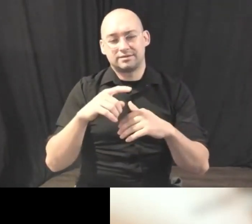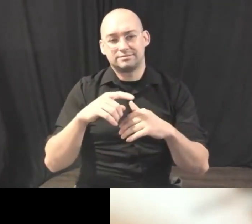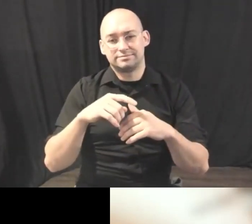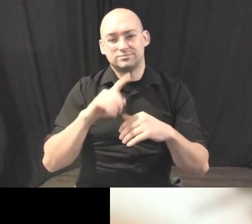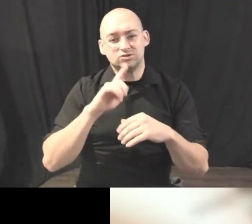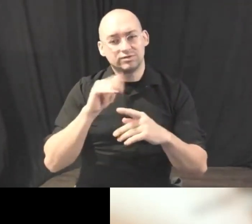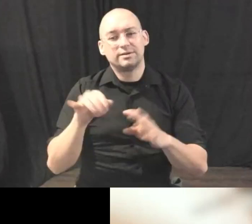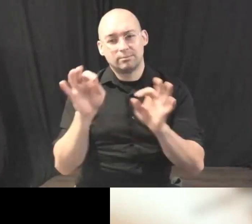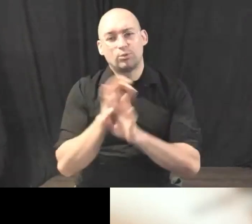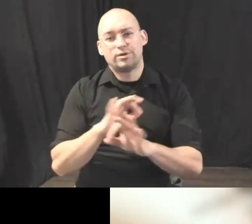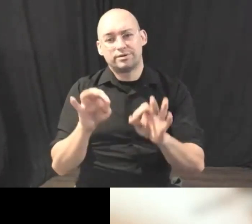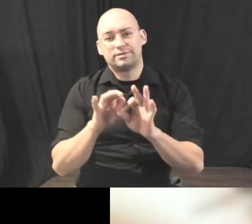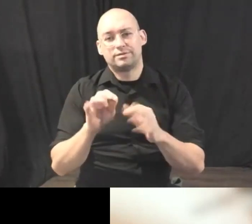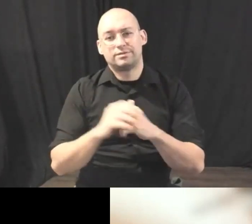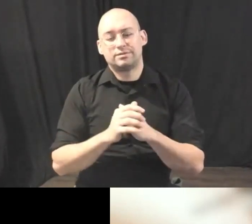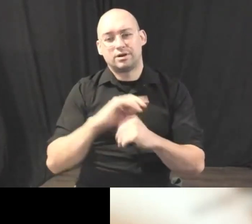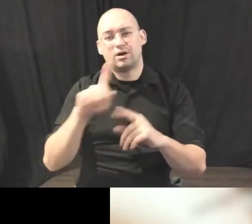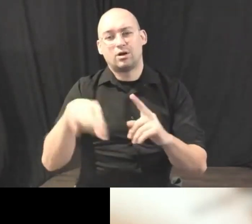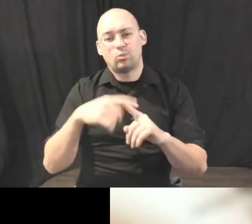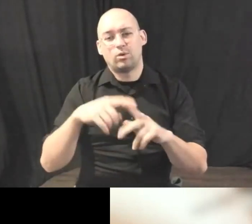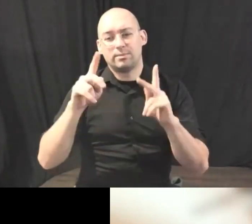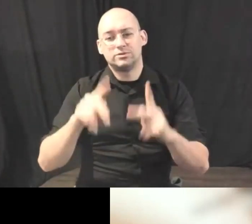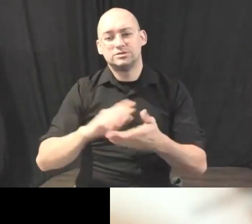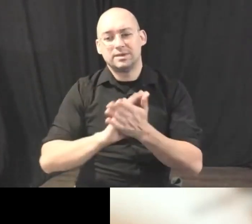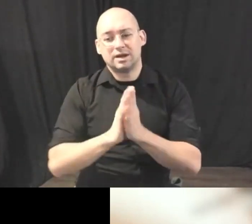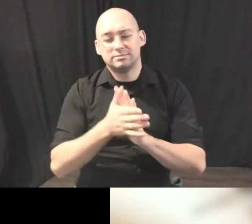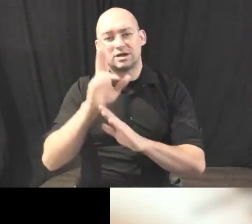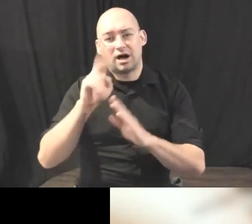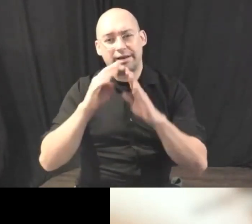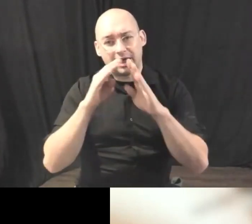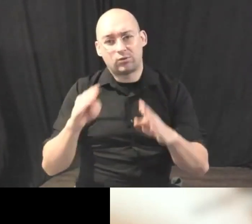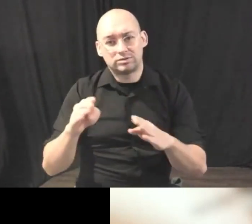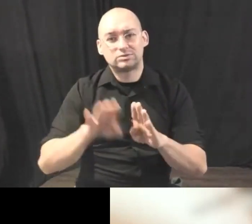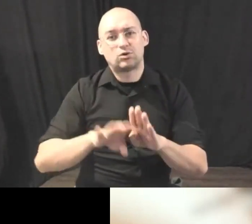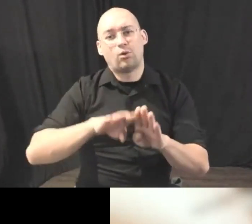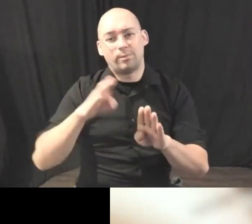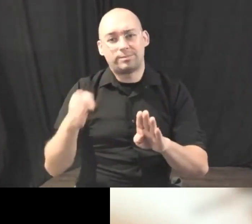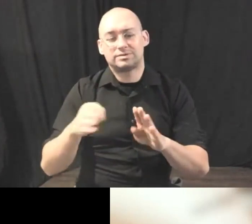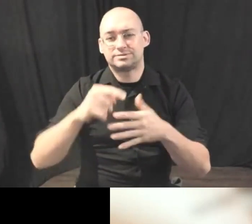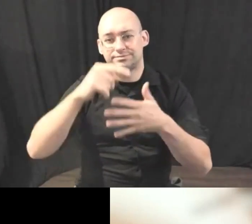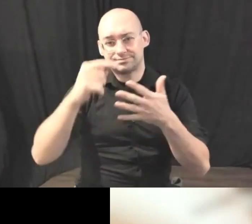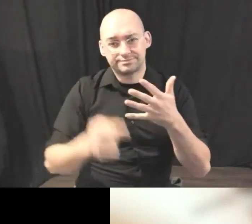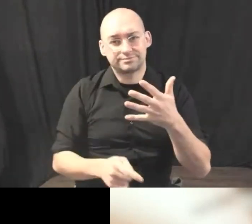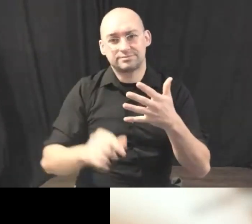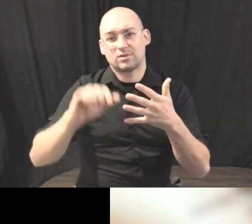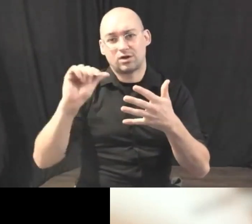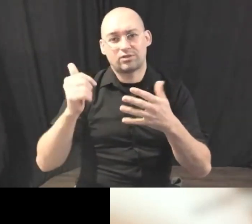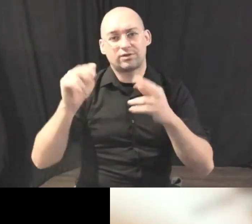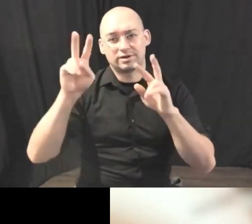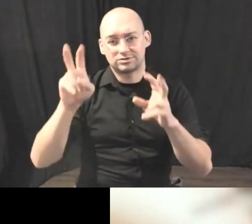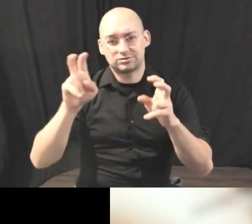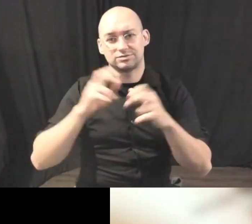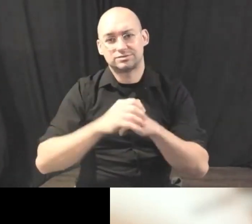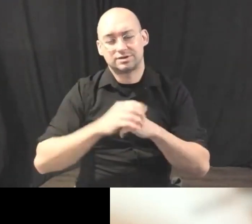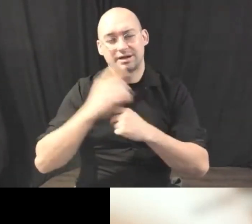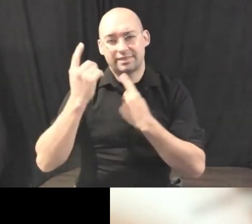crucial, right? Because once someone becomes unhoused, then that opens up a whole host of other issues. And I think helping those